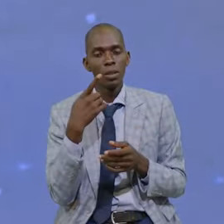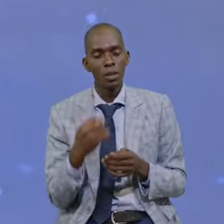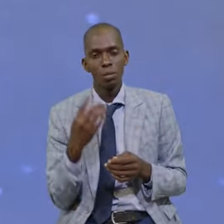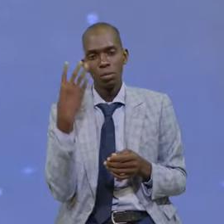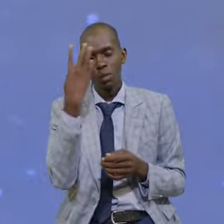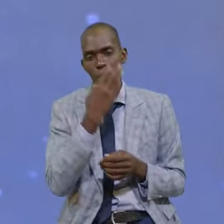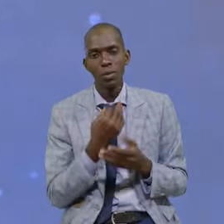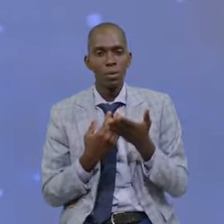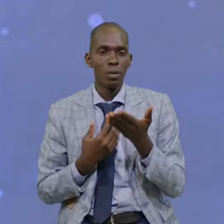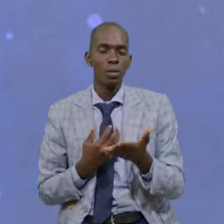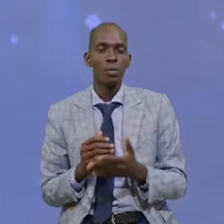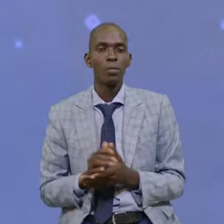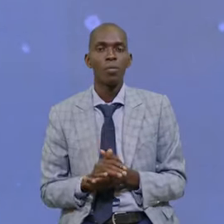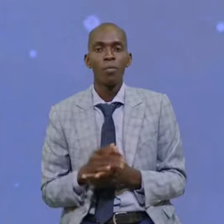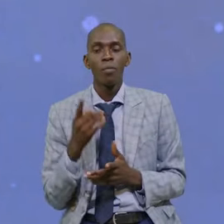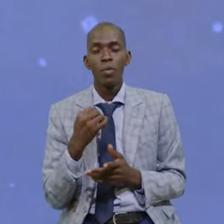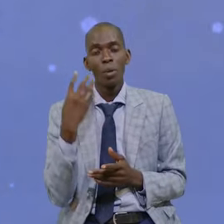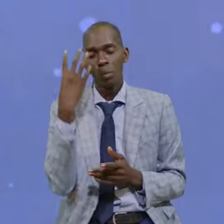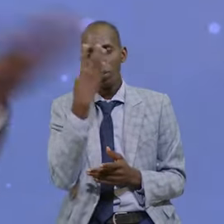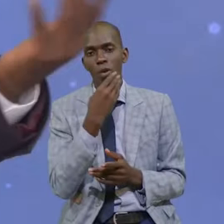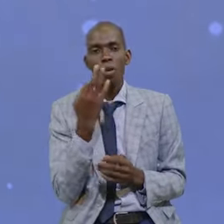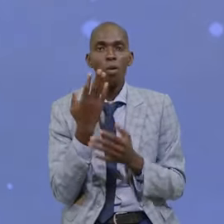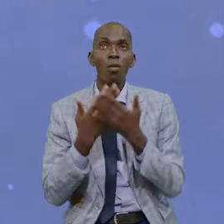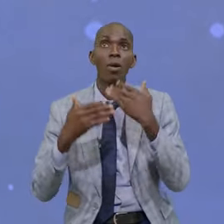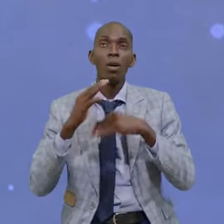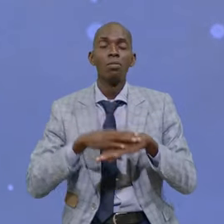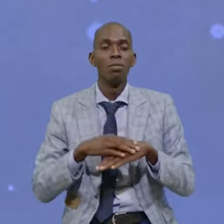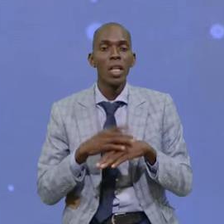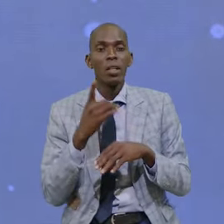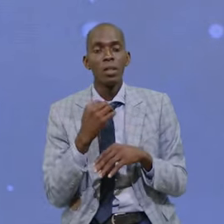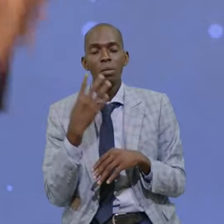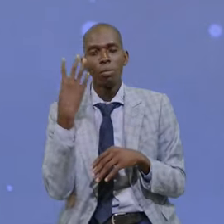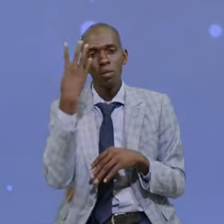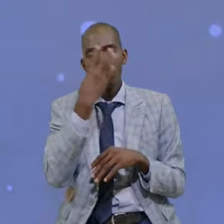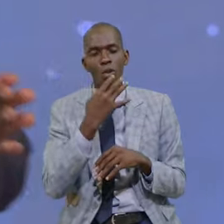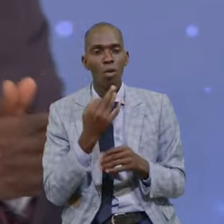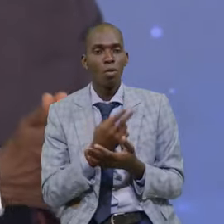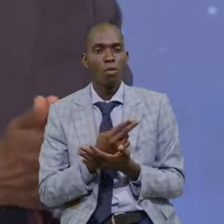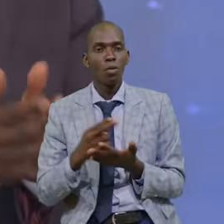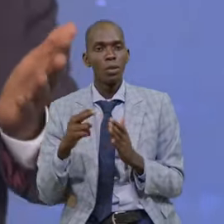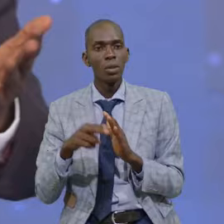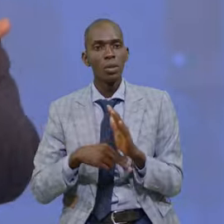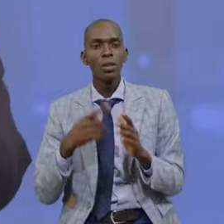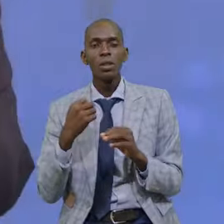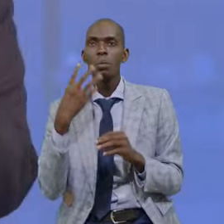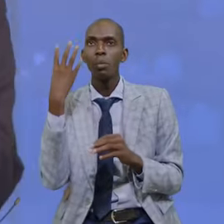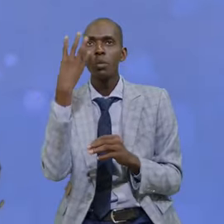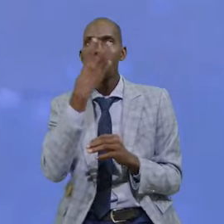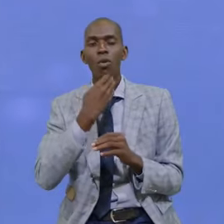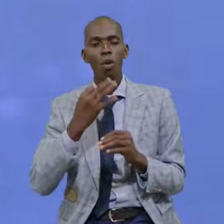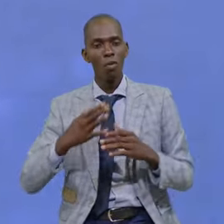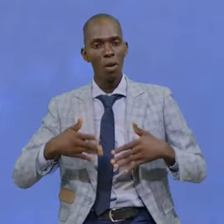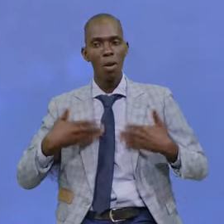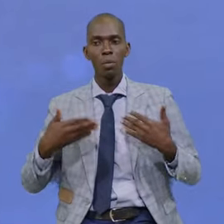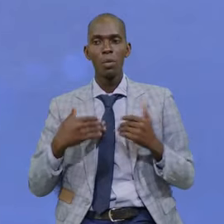that. The beauty of heaven, the beauty of holiness, the beauty of happiness all